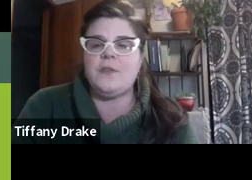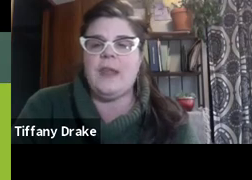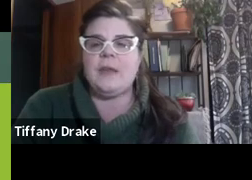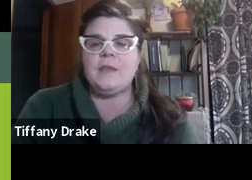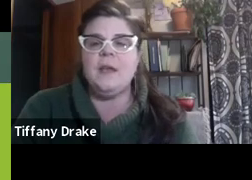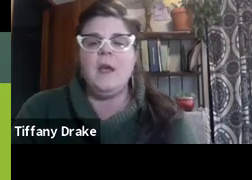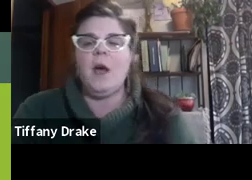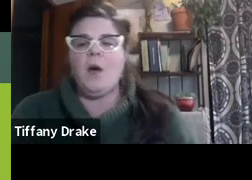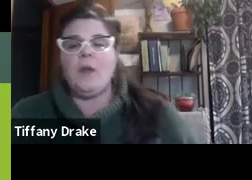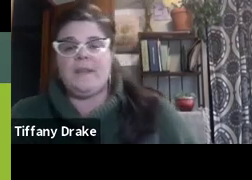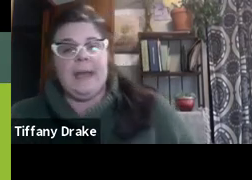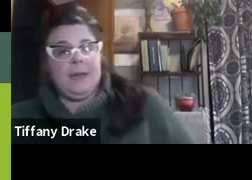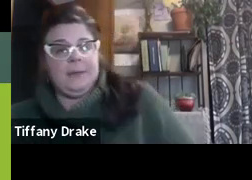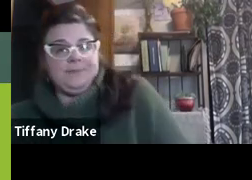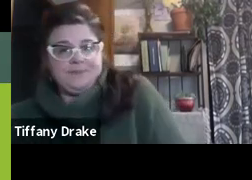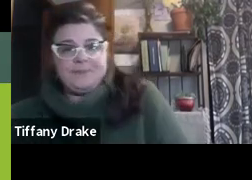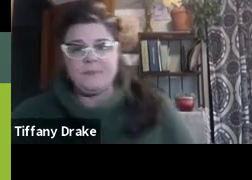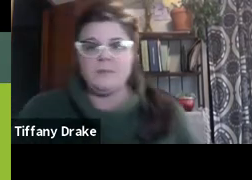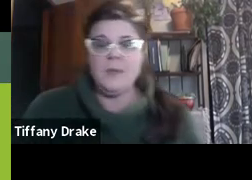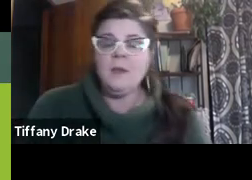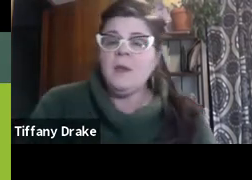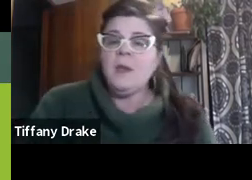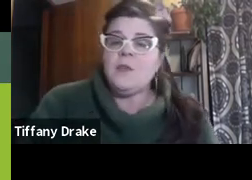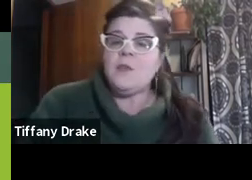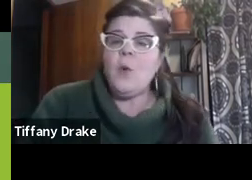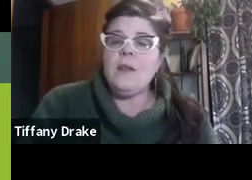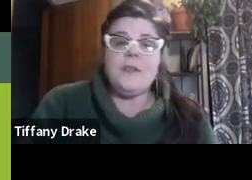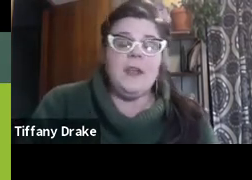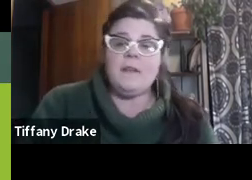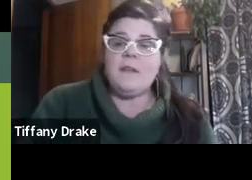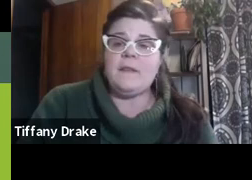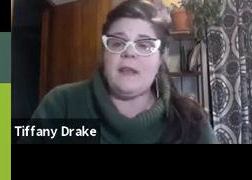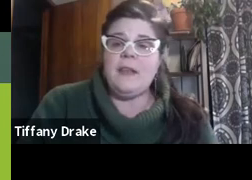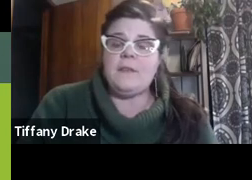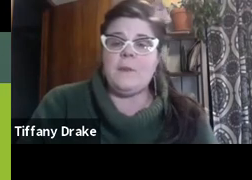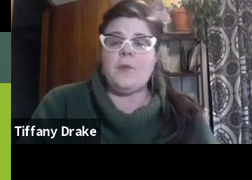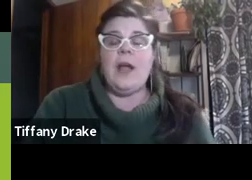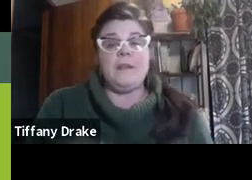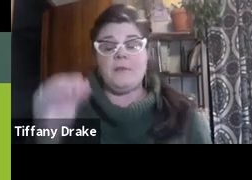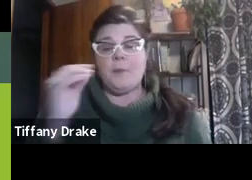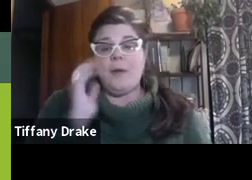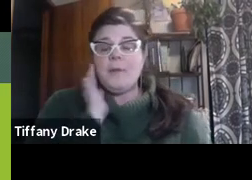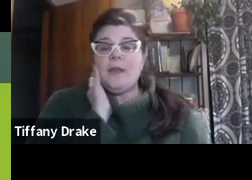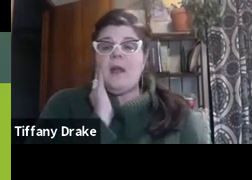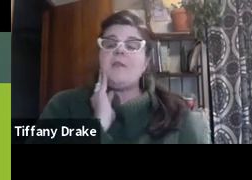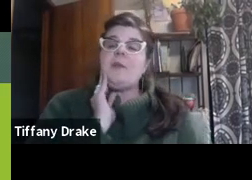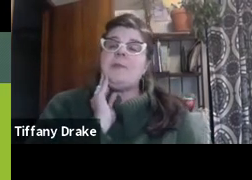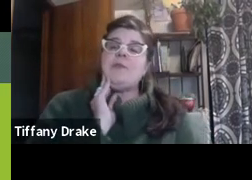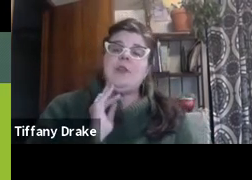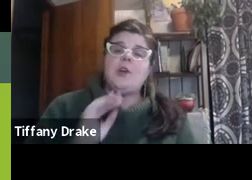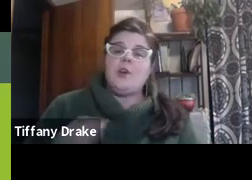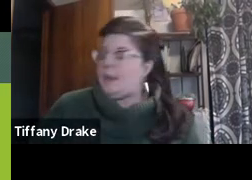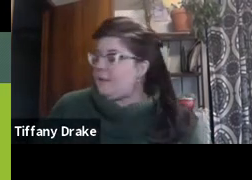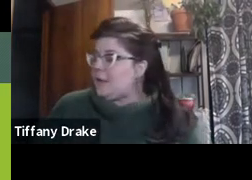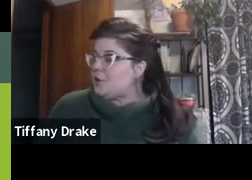to understand what's happening. So one of the things that I think is surprising for probably a lot of people